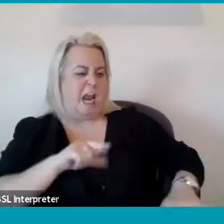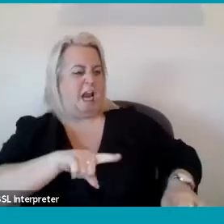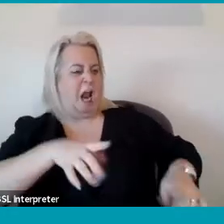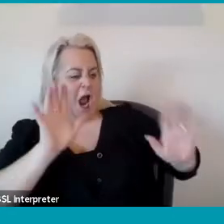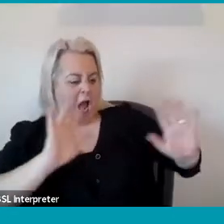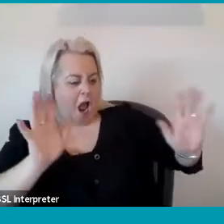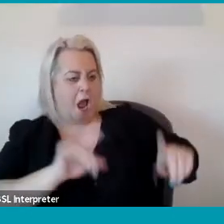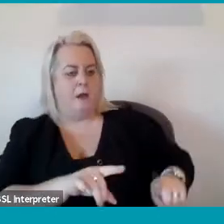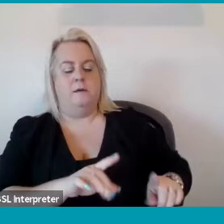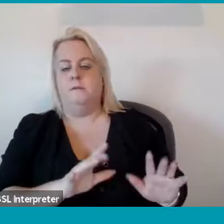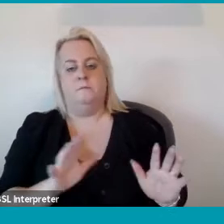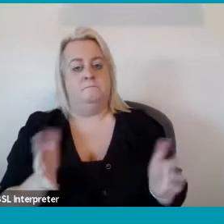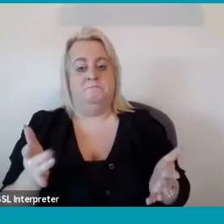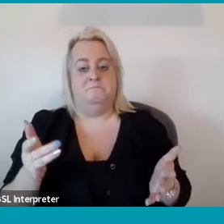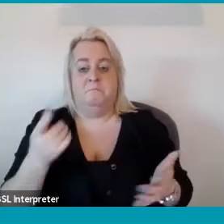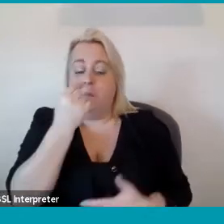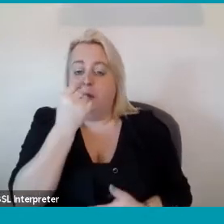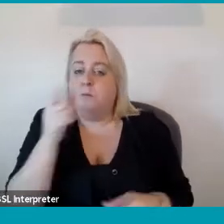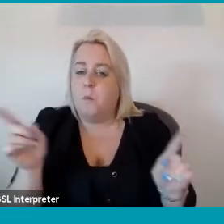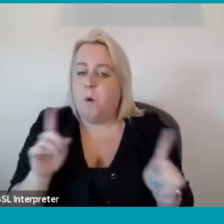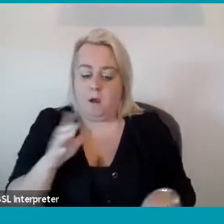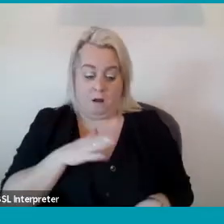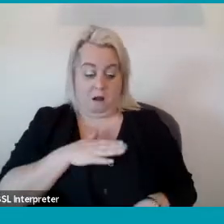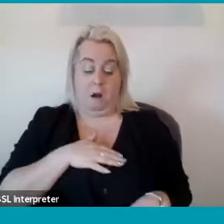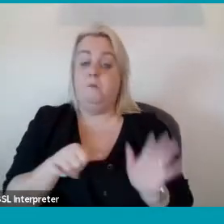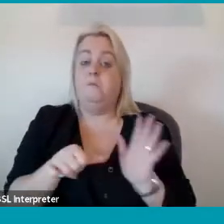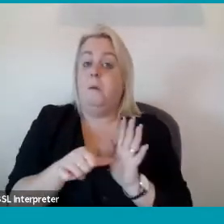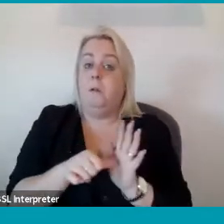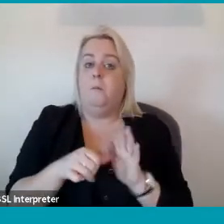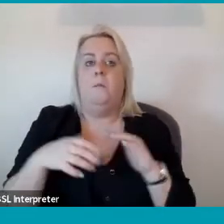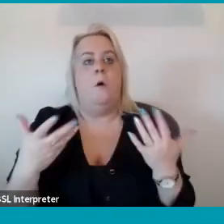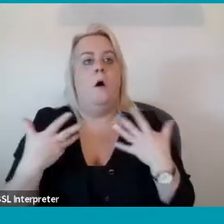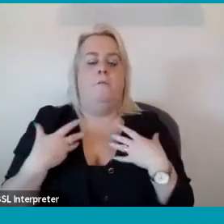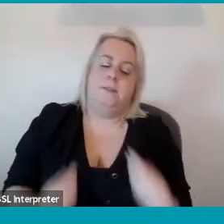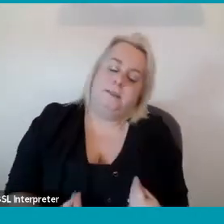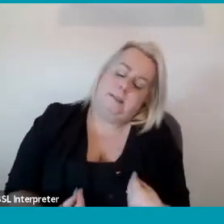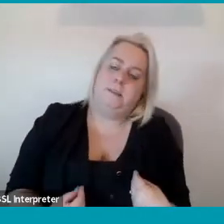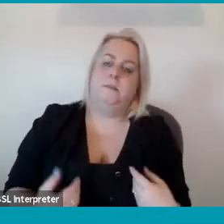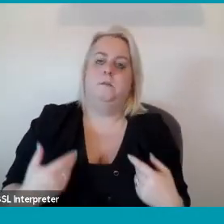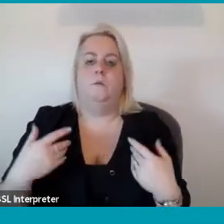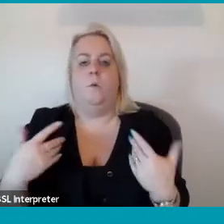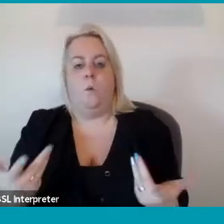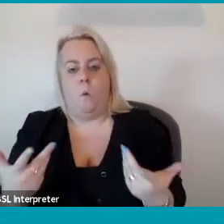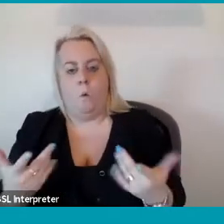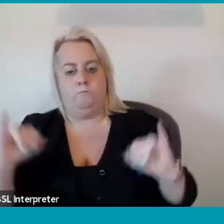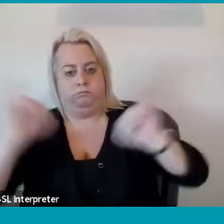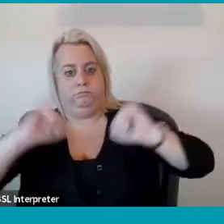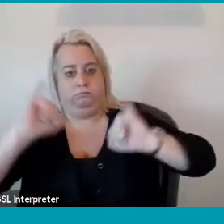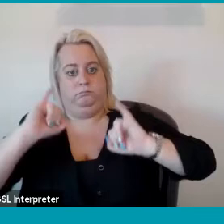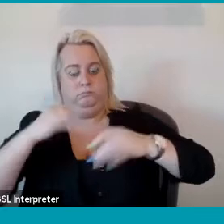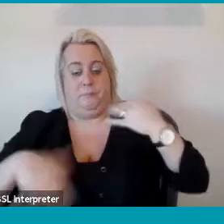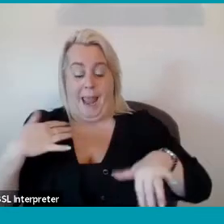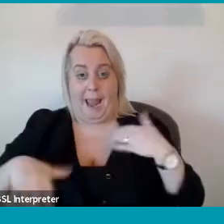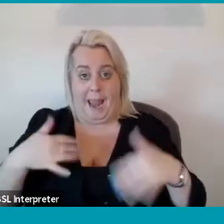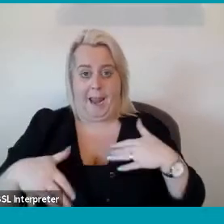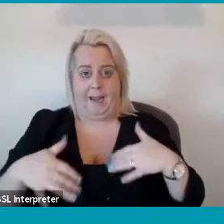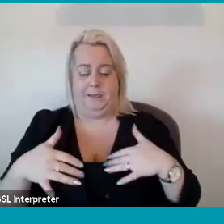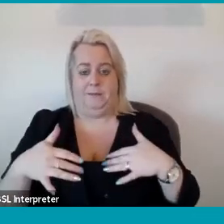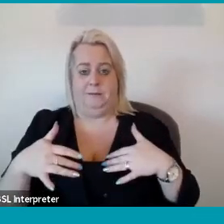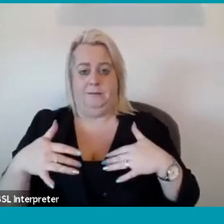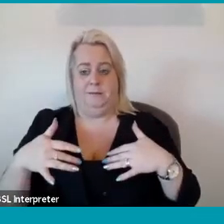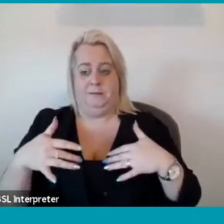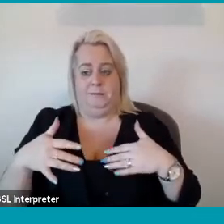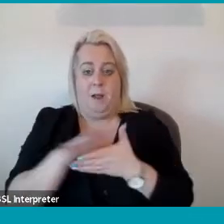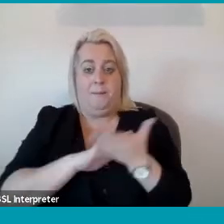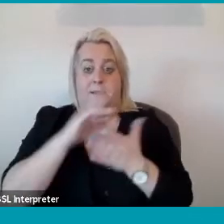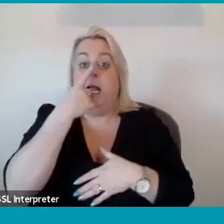may well be that that person has a heart condition or fatigue or chronic pain, or a number of different things, which will mean that